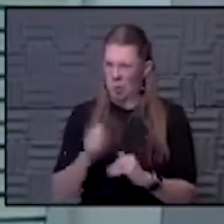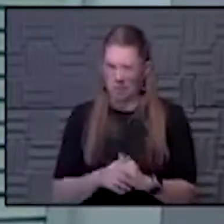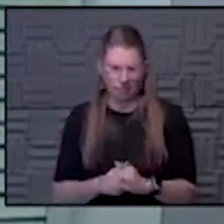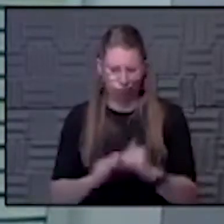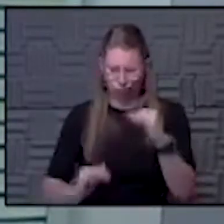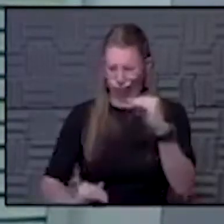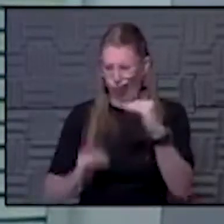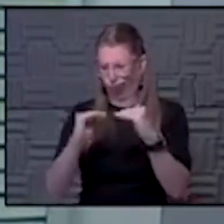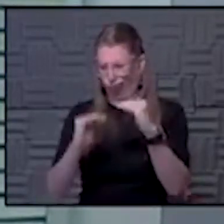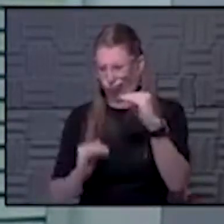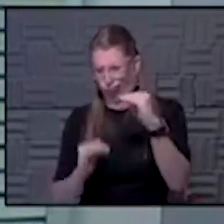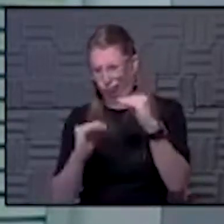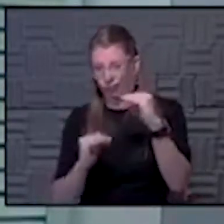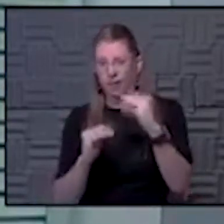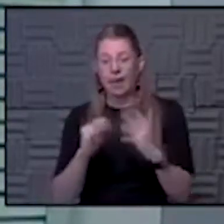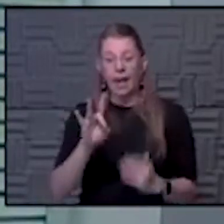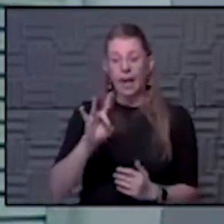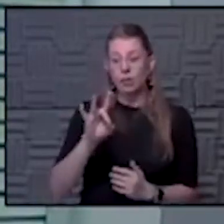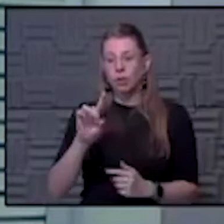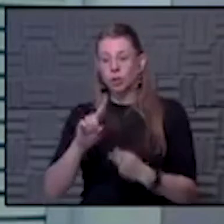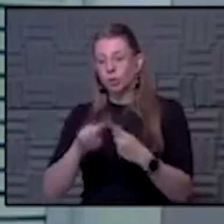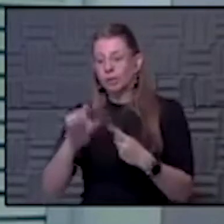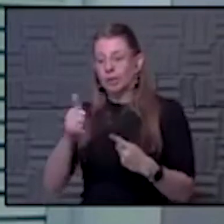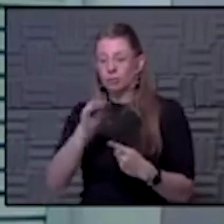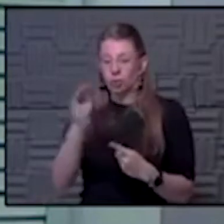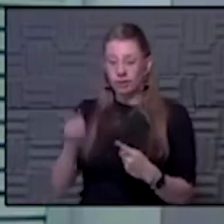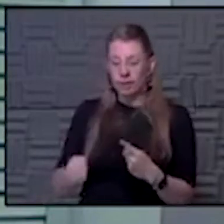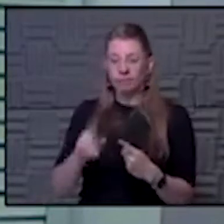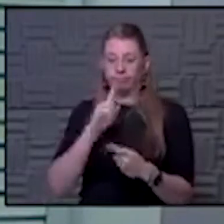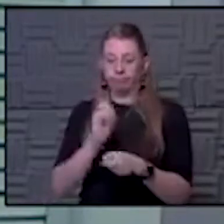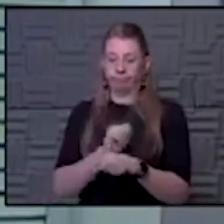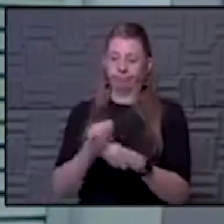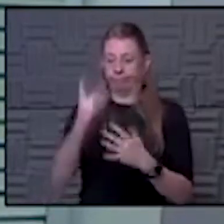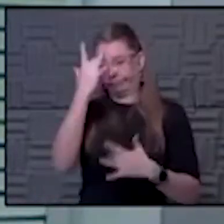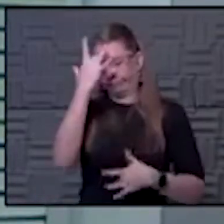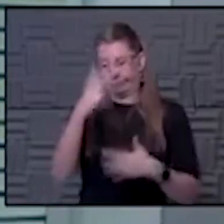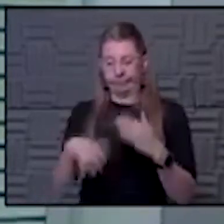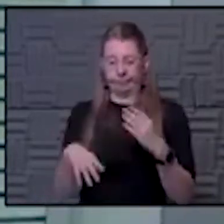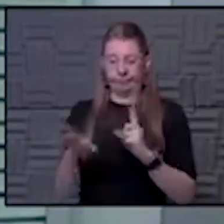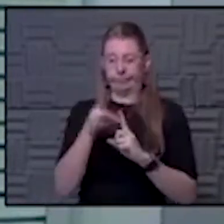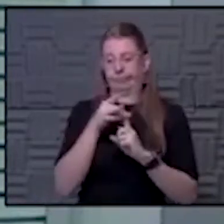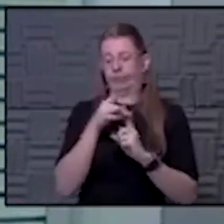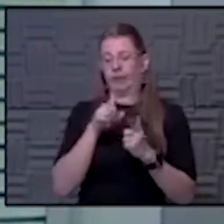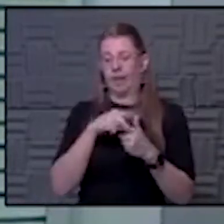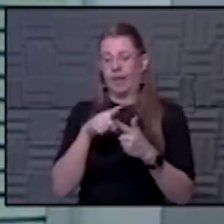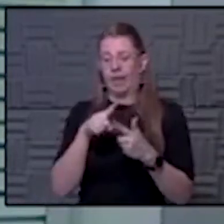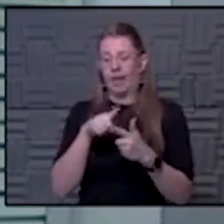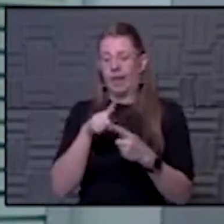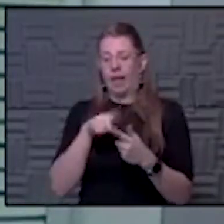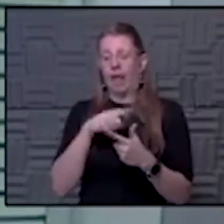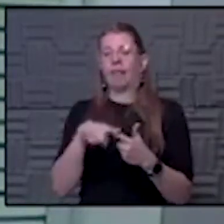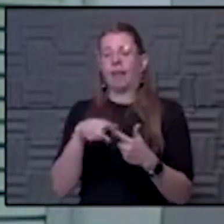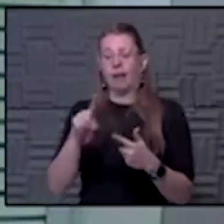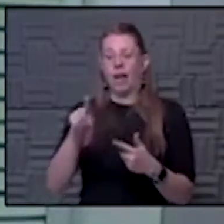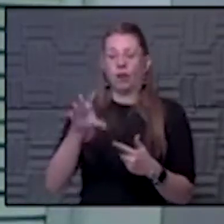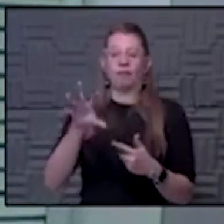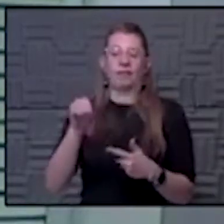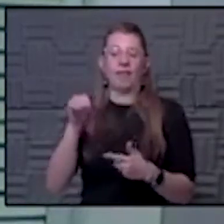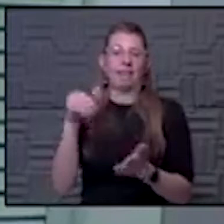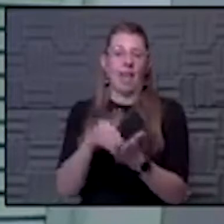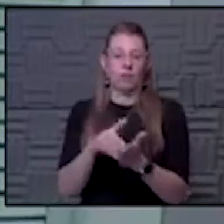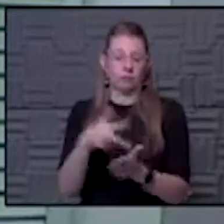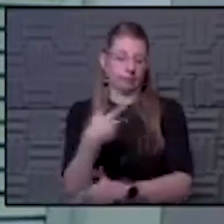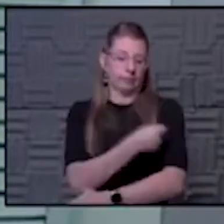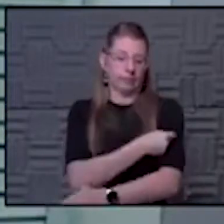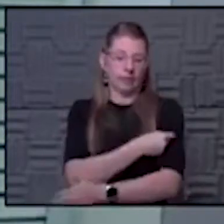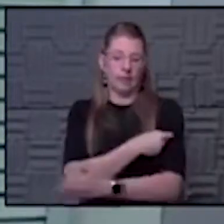that 8 to 10% of our populace has already had a naturally occurring illness, and then we have 150,000 optimistically immunized by